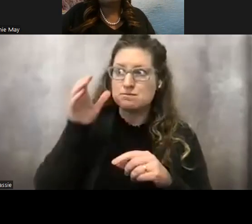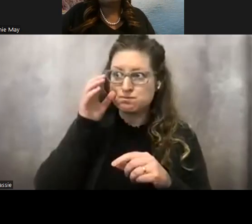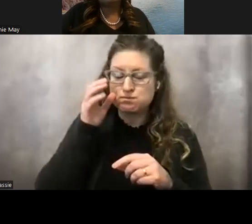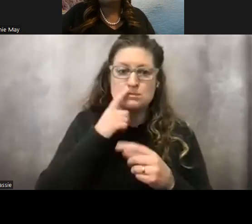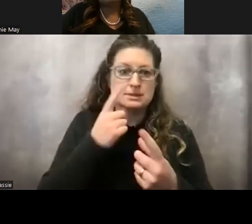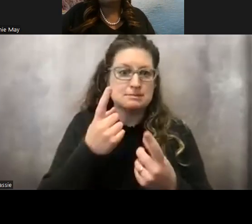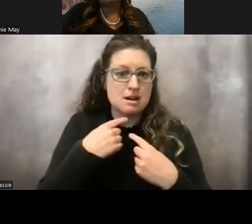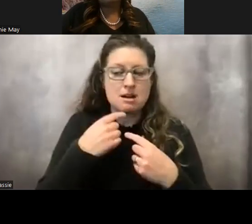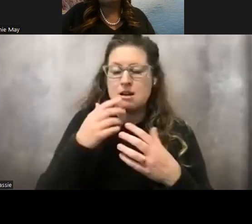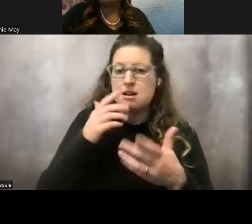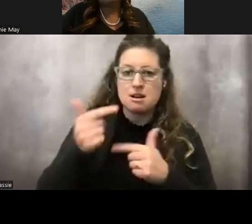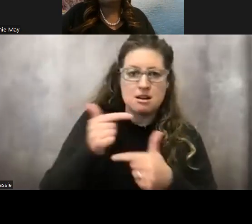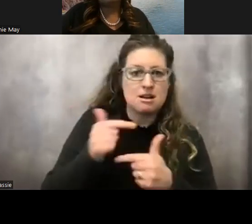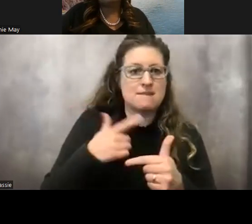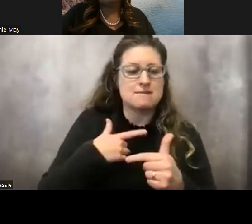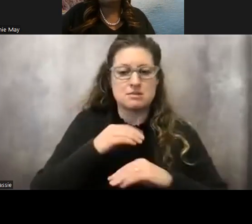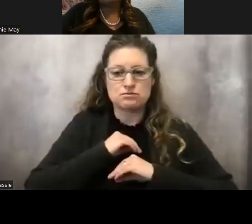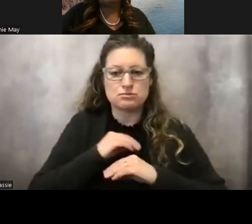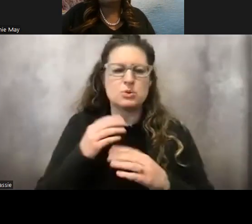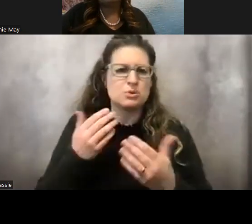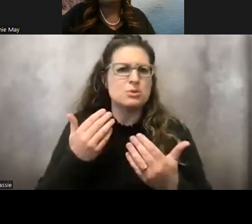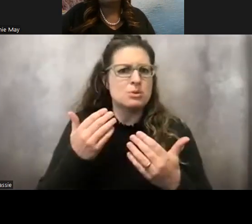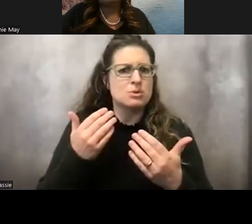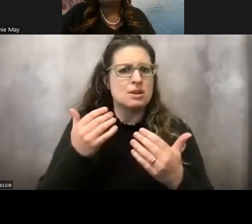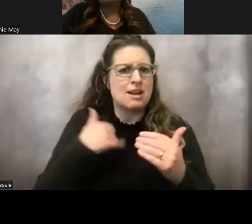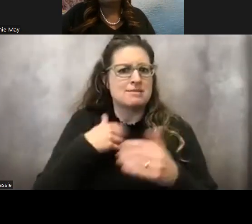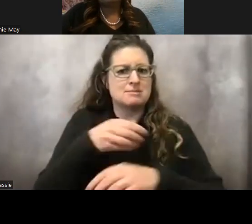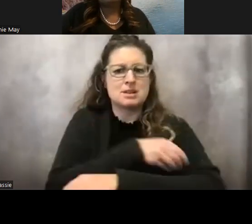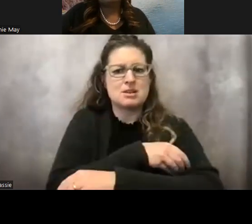a community that was more rural, and